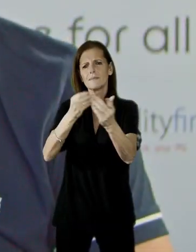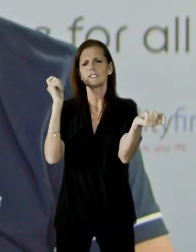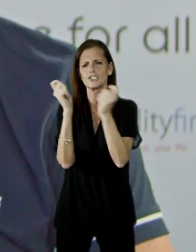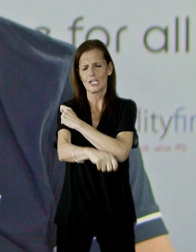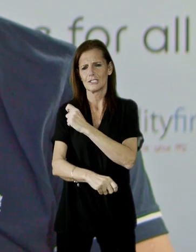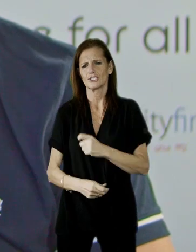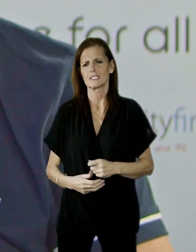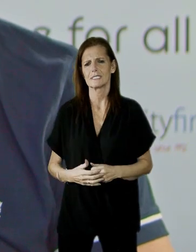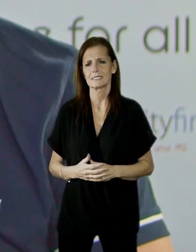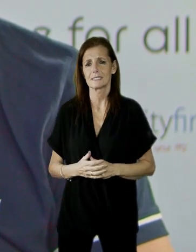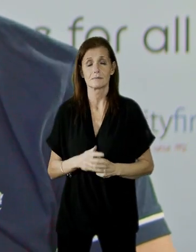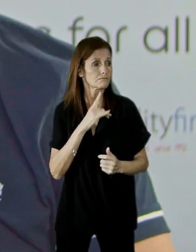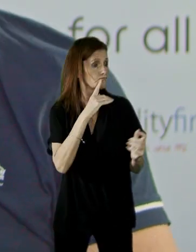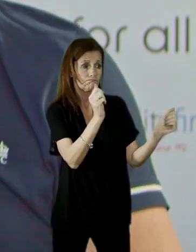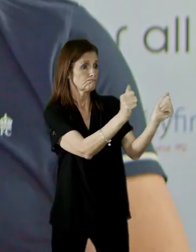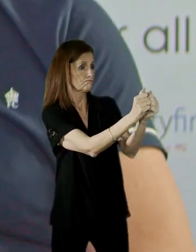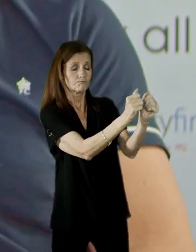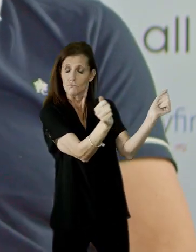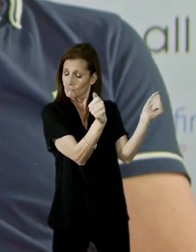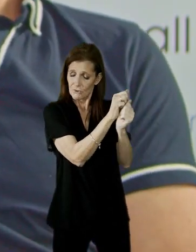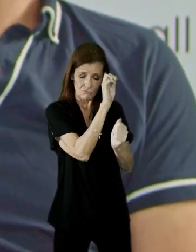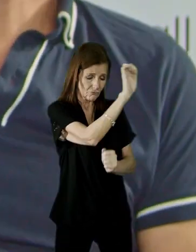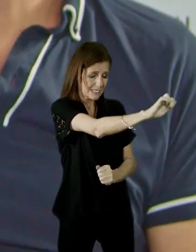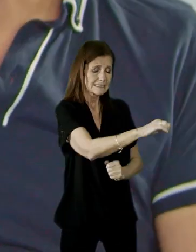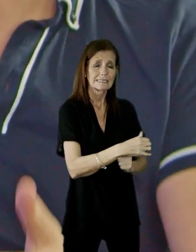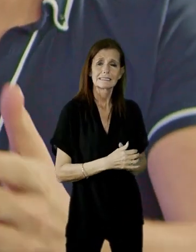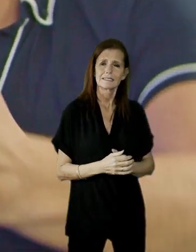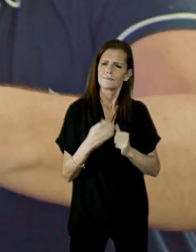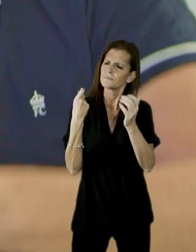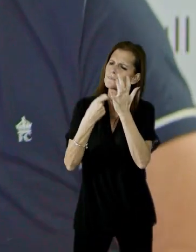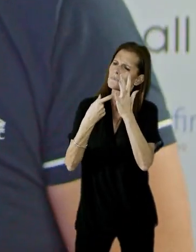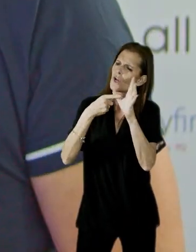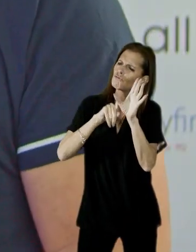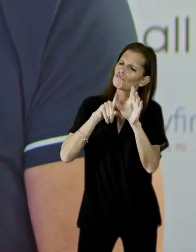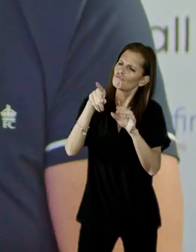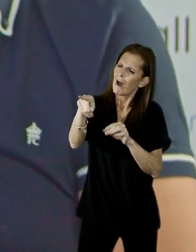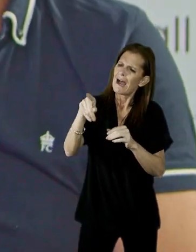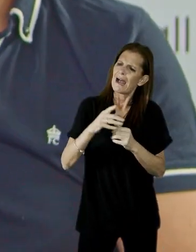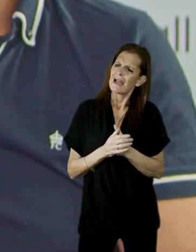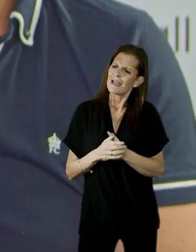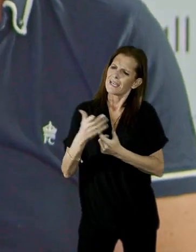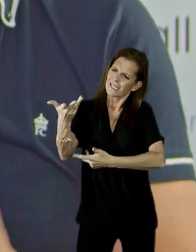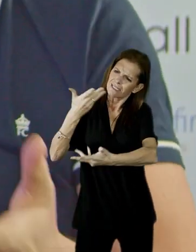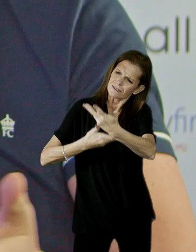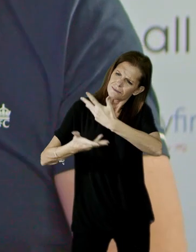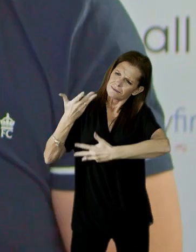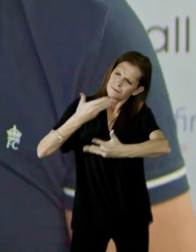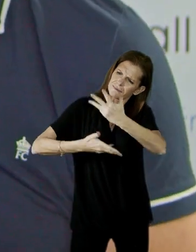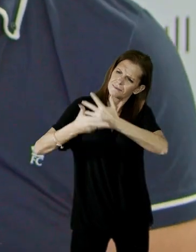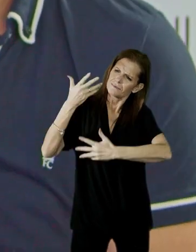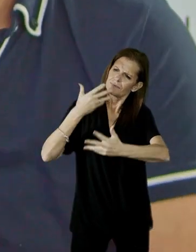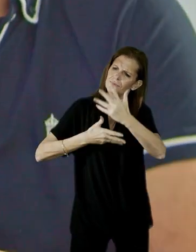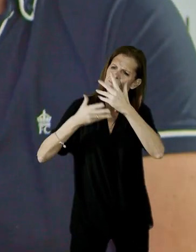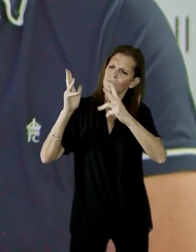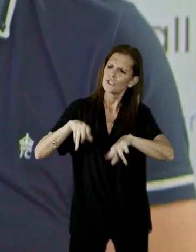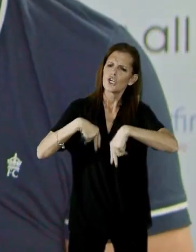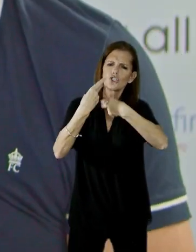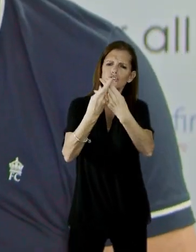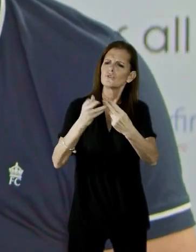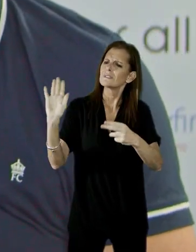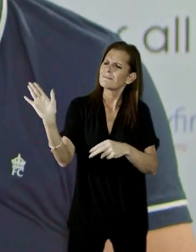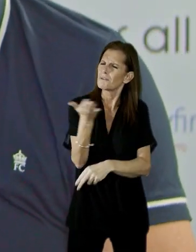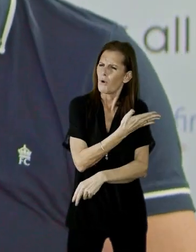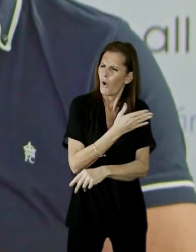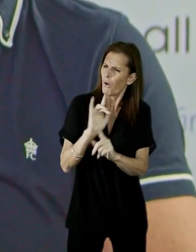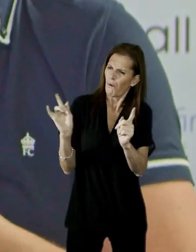that they engage with. Totally, totally. Now, Ray, if I could come to you, can you tell me a little bit more about Tourism for